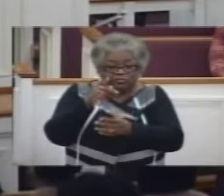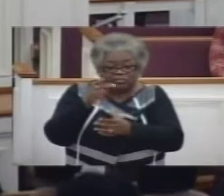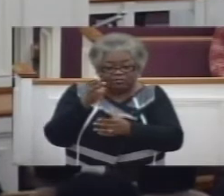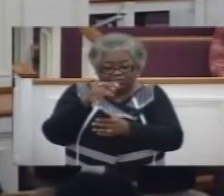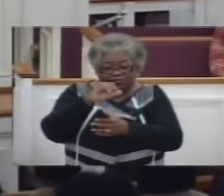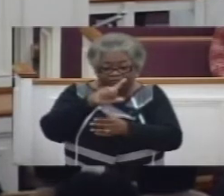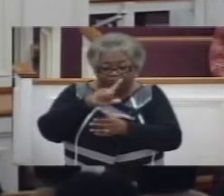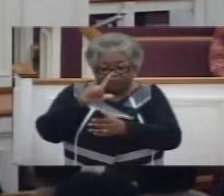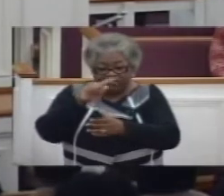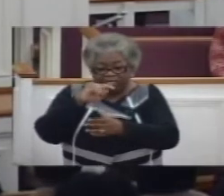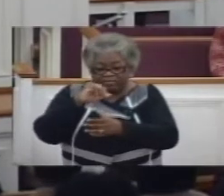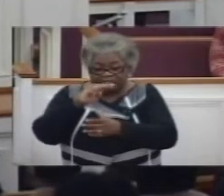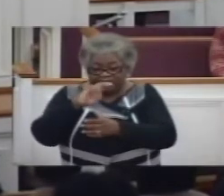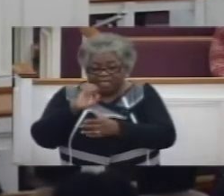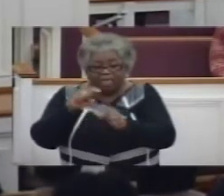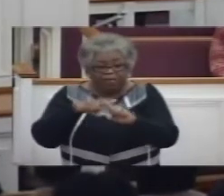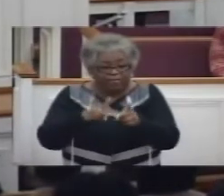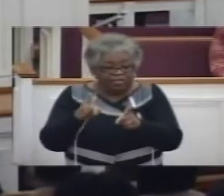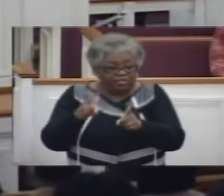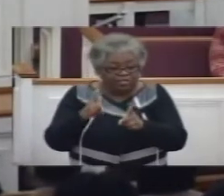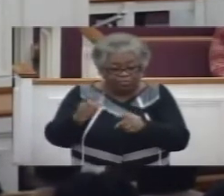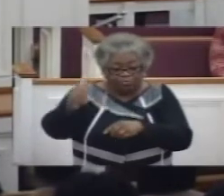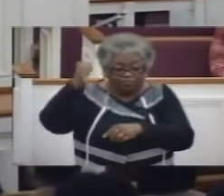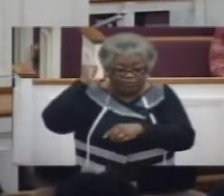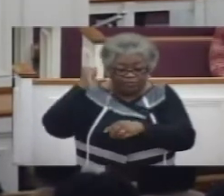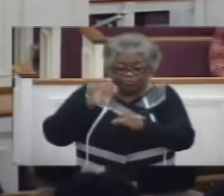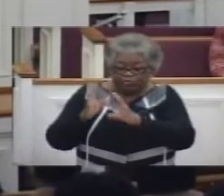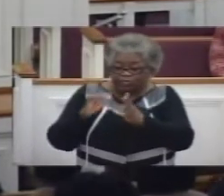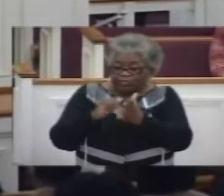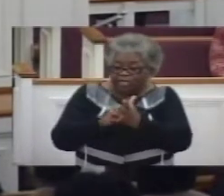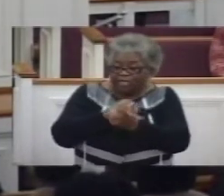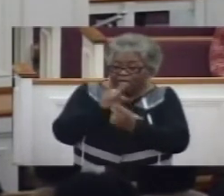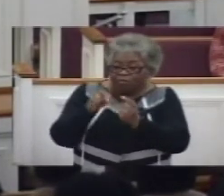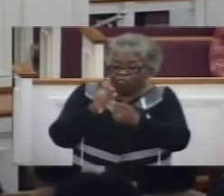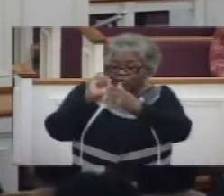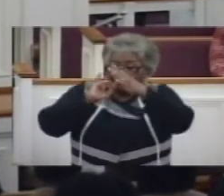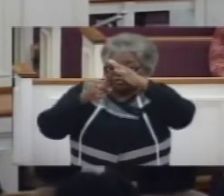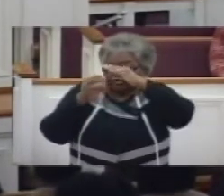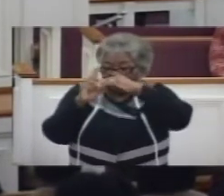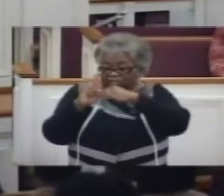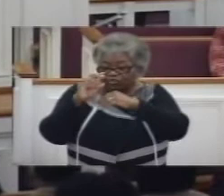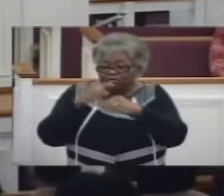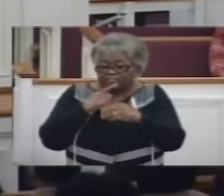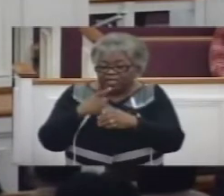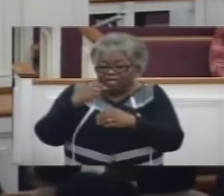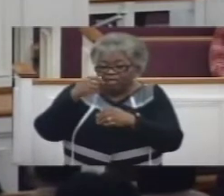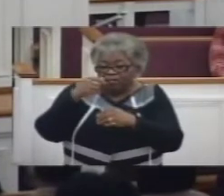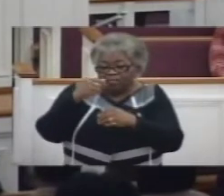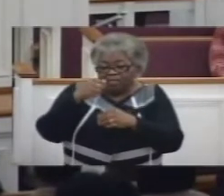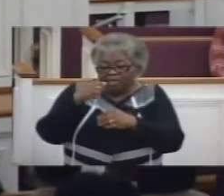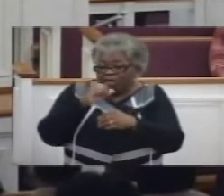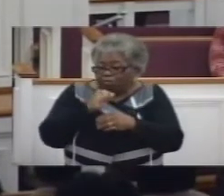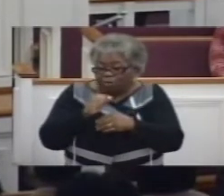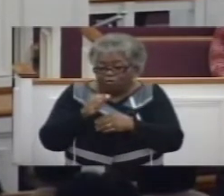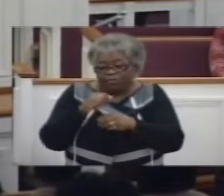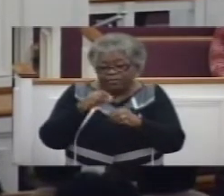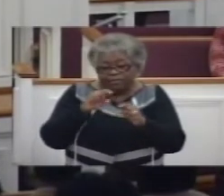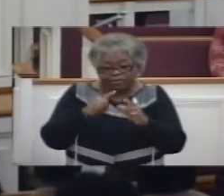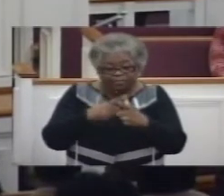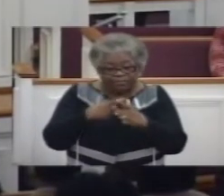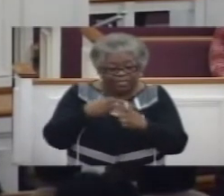Joshua refused to do it. And when Joshua didn't do it, God said, I'm going to allow